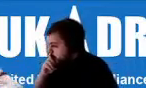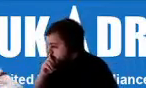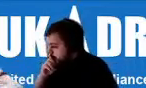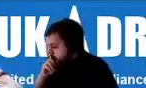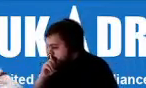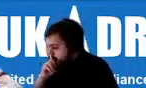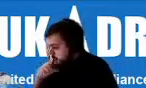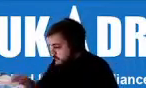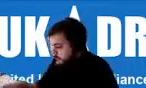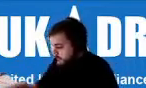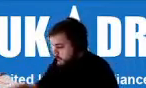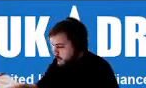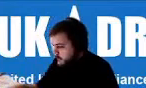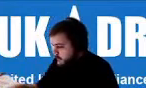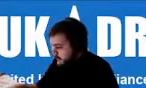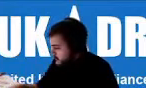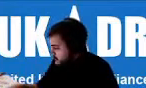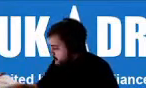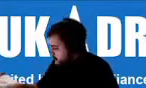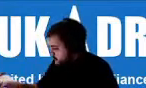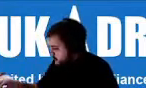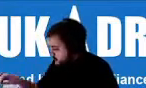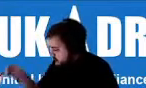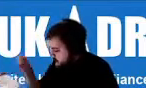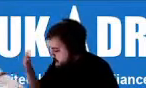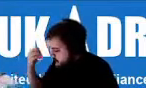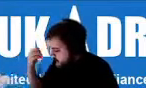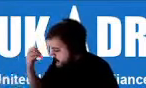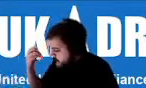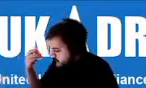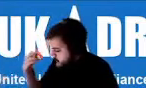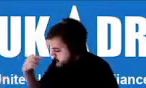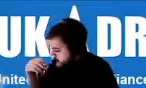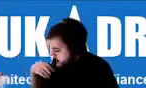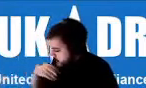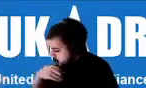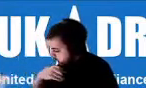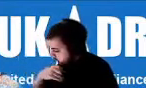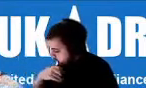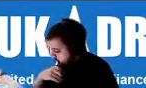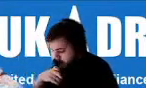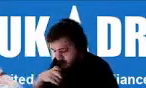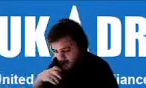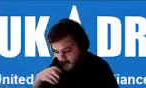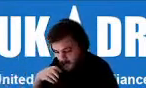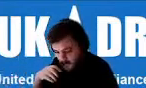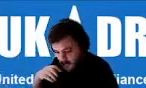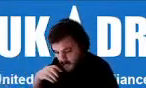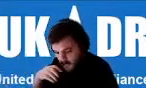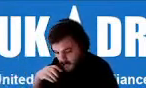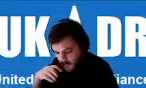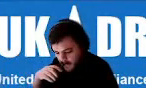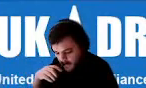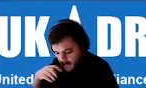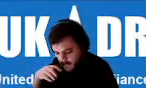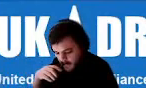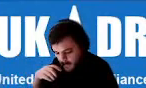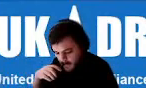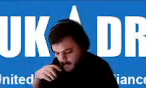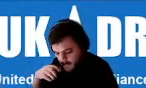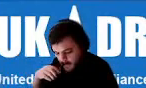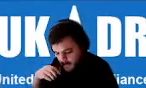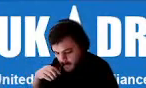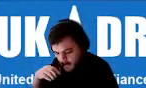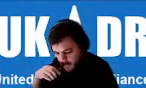people with disabilities, the organisations that represent them, and emergency planners round the table to work